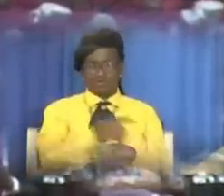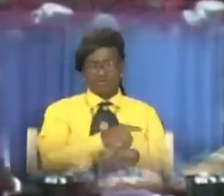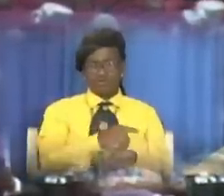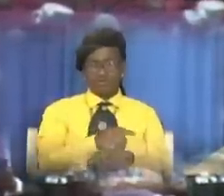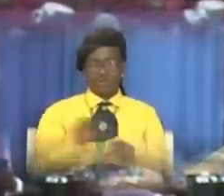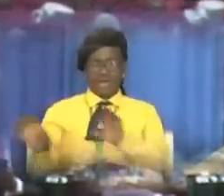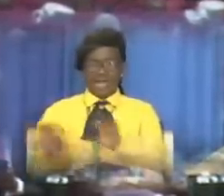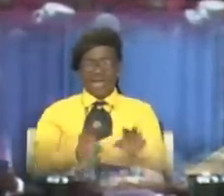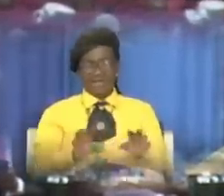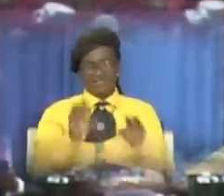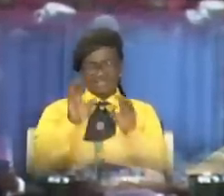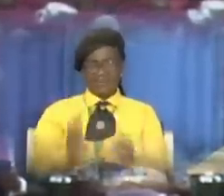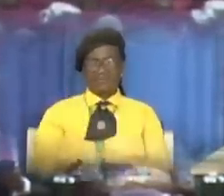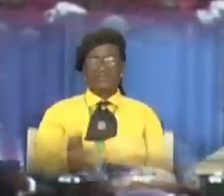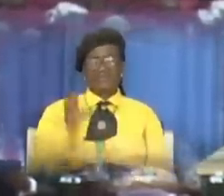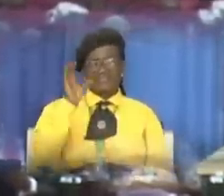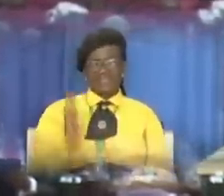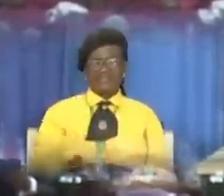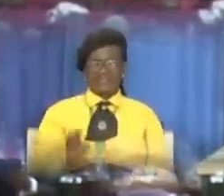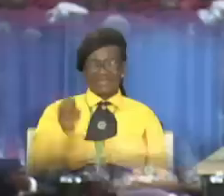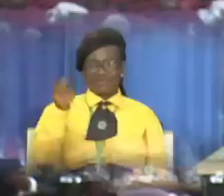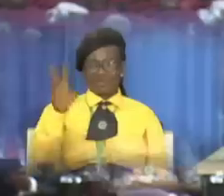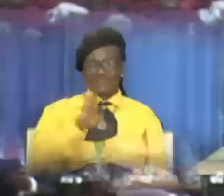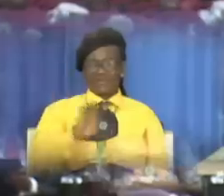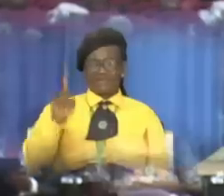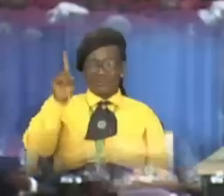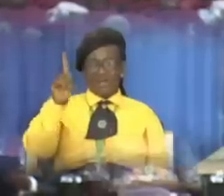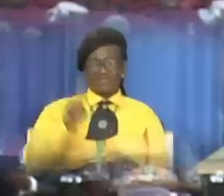Acts 12, from verse 1 to 11.